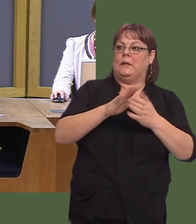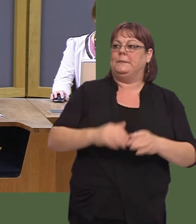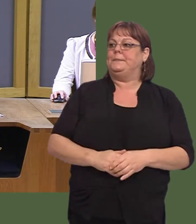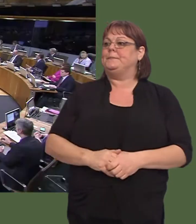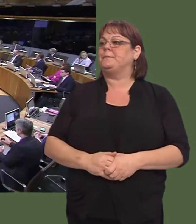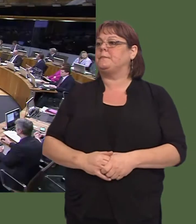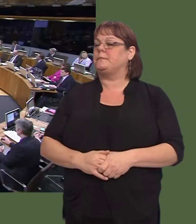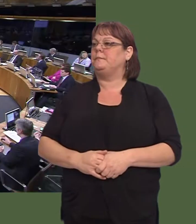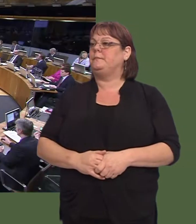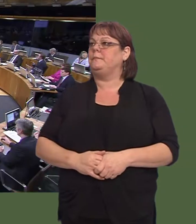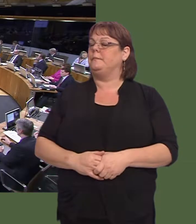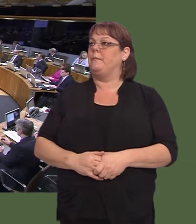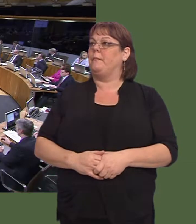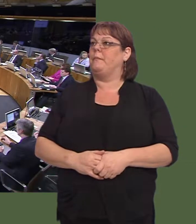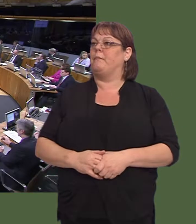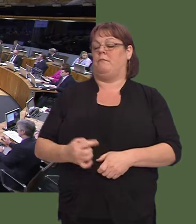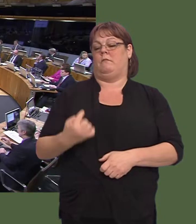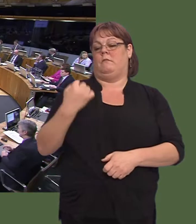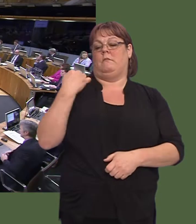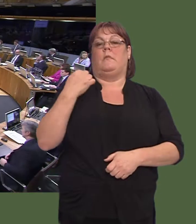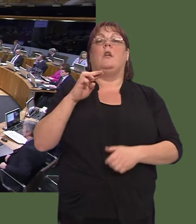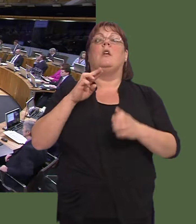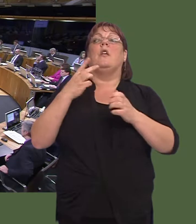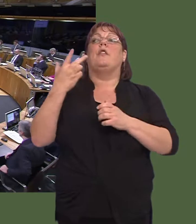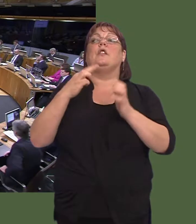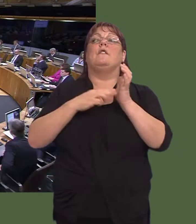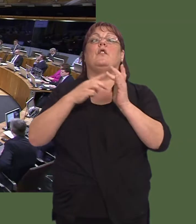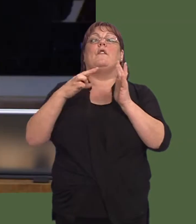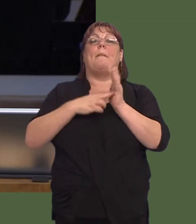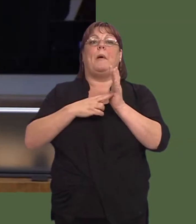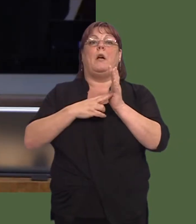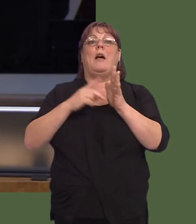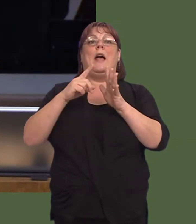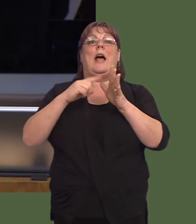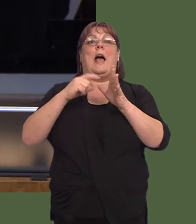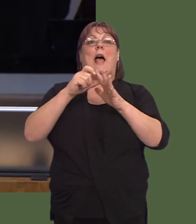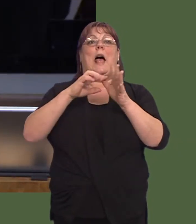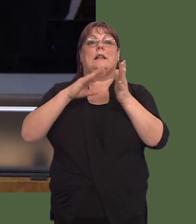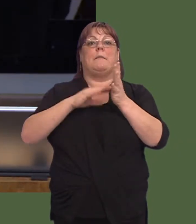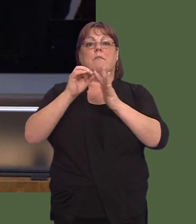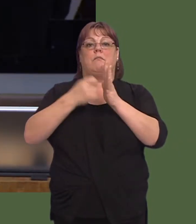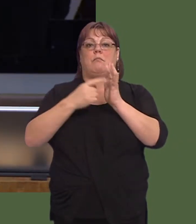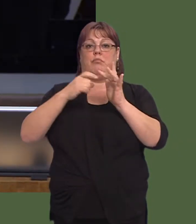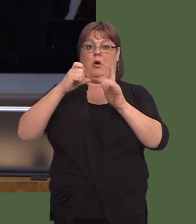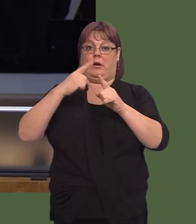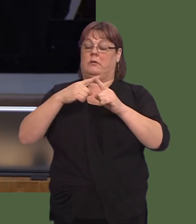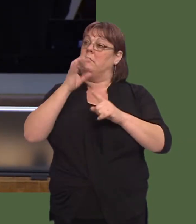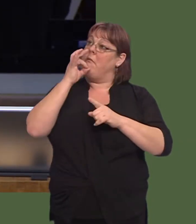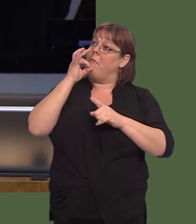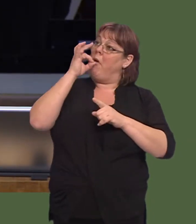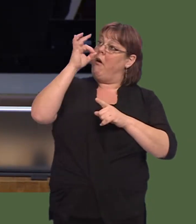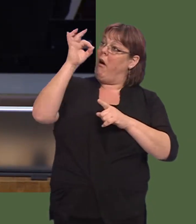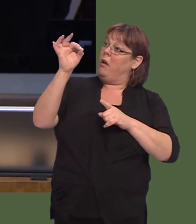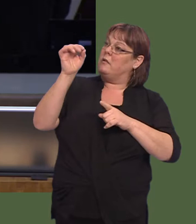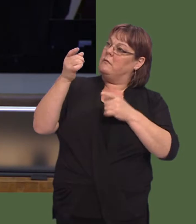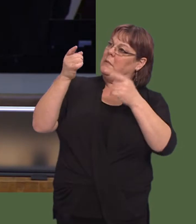Hamilton. On the 13th of November, Adam Price tabled a written question which asked the First